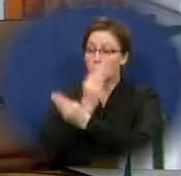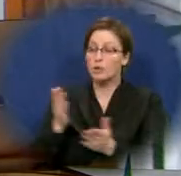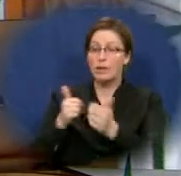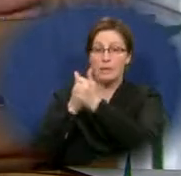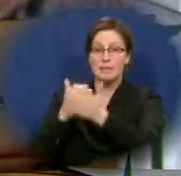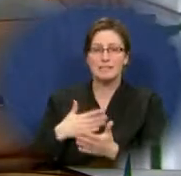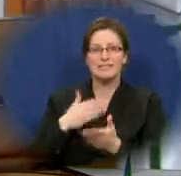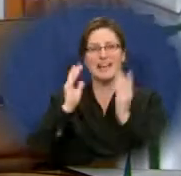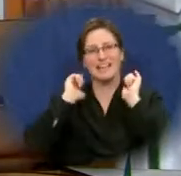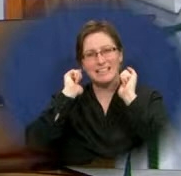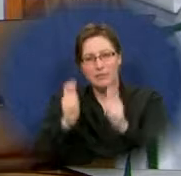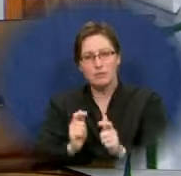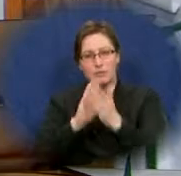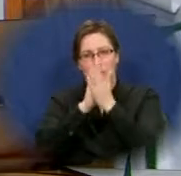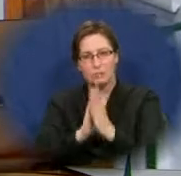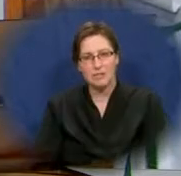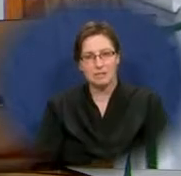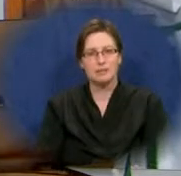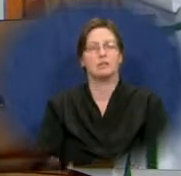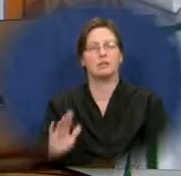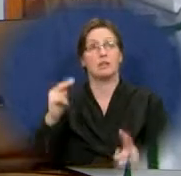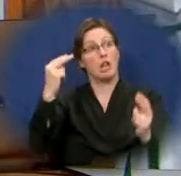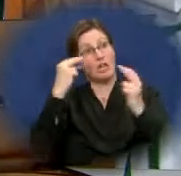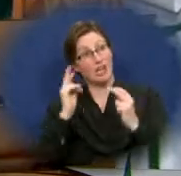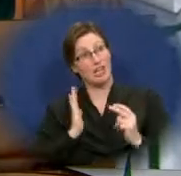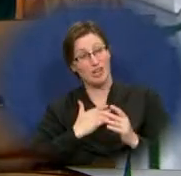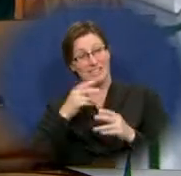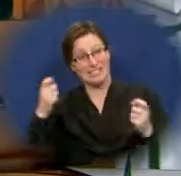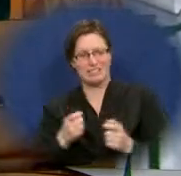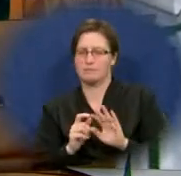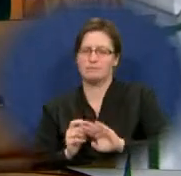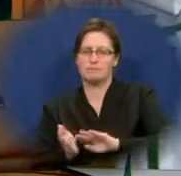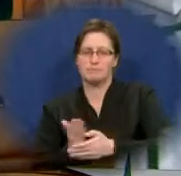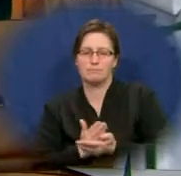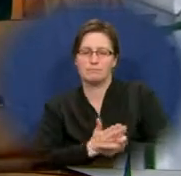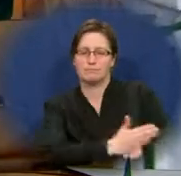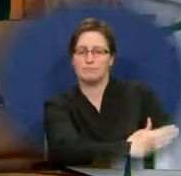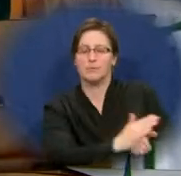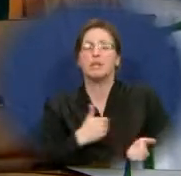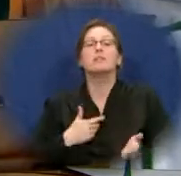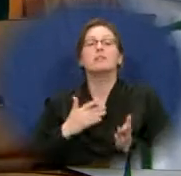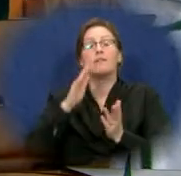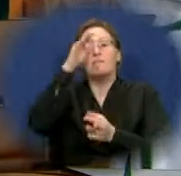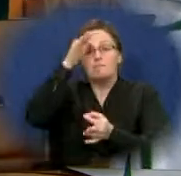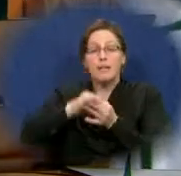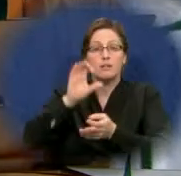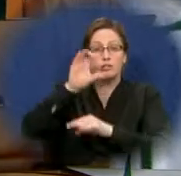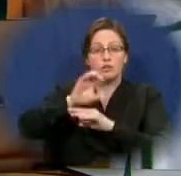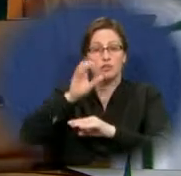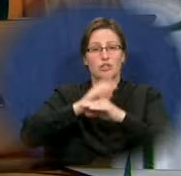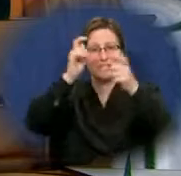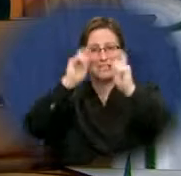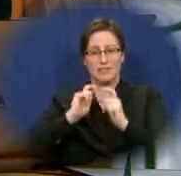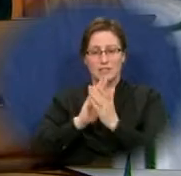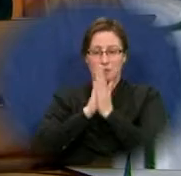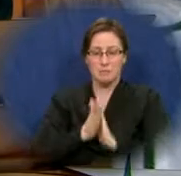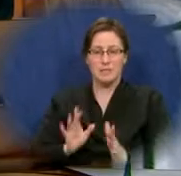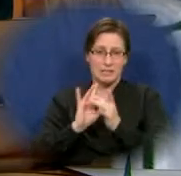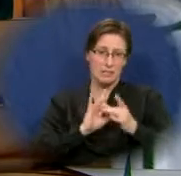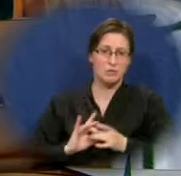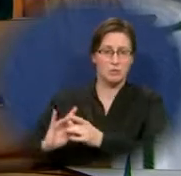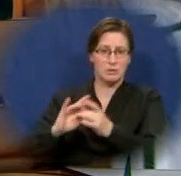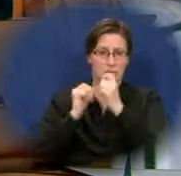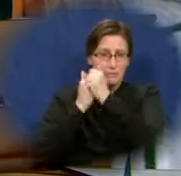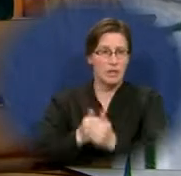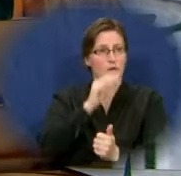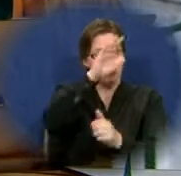I leave you, my peace I give you," look not on our sins, but on the faith of your church, and graciously grant her peace and unity in accordance